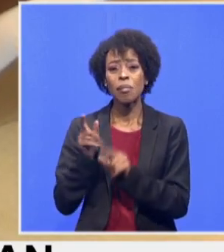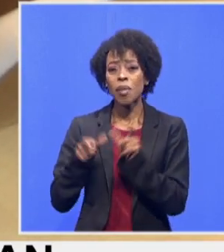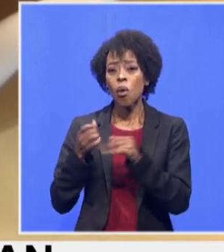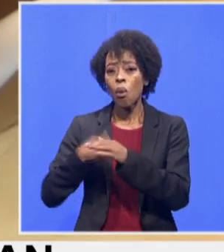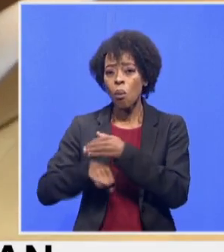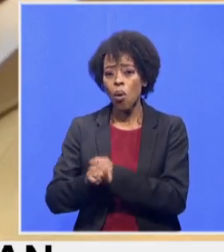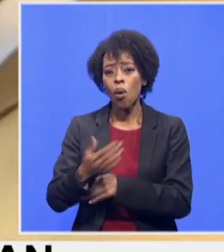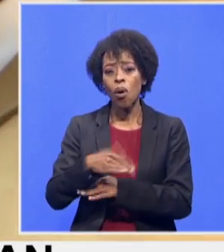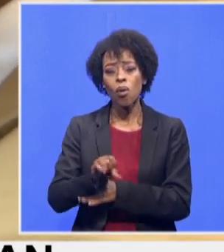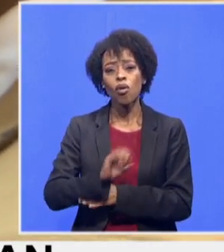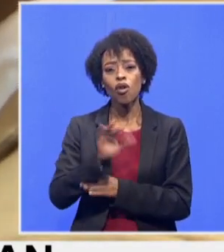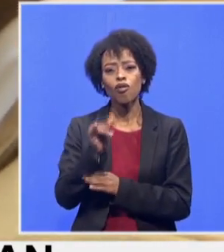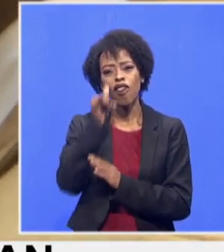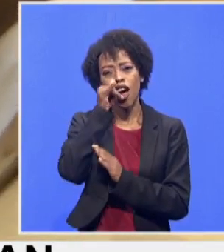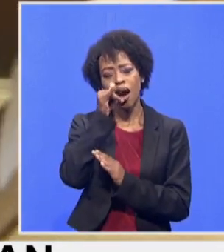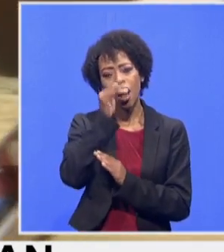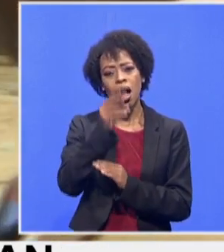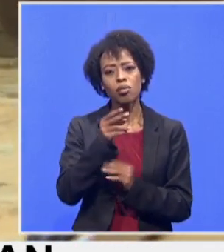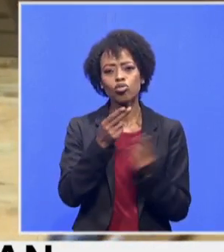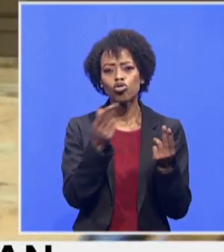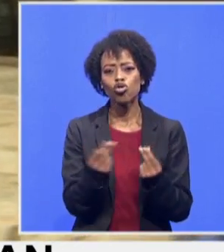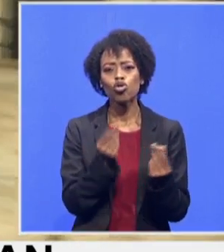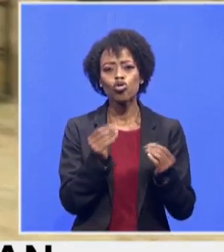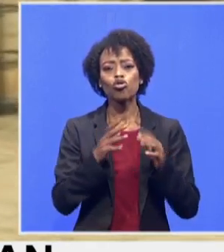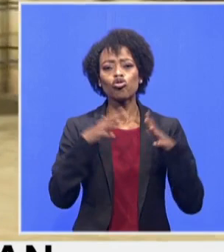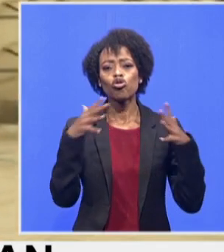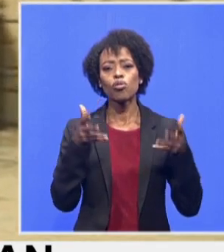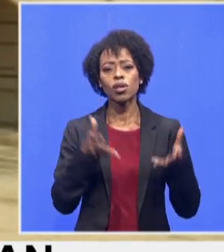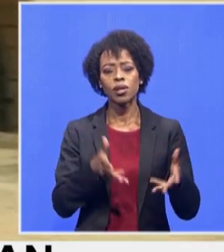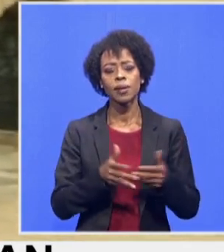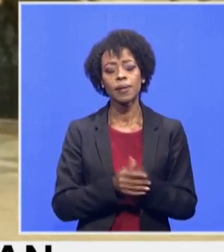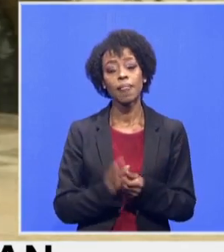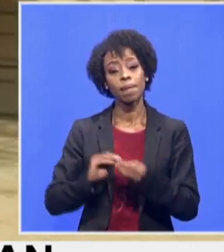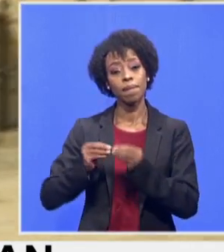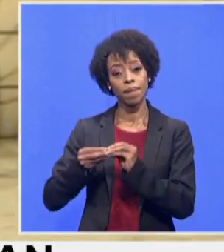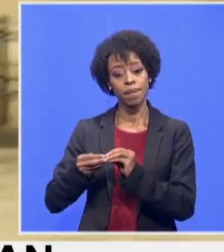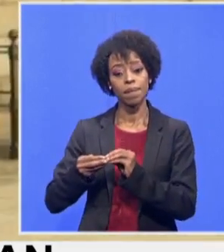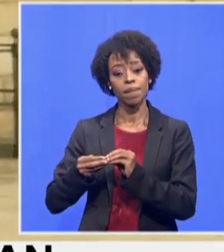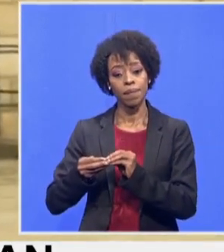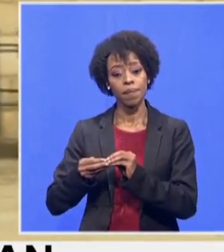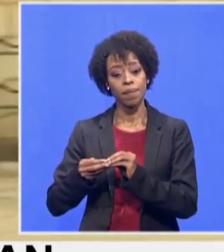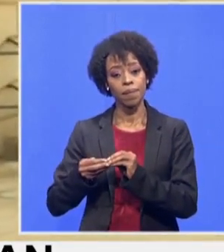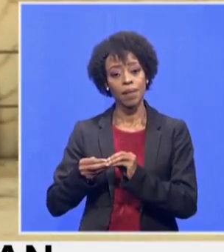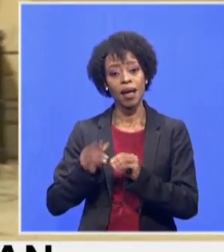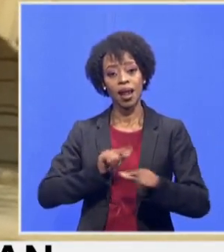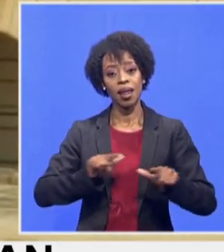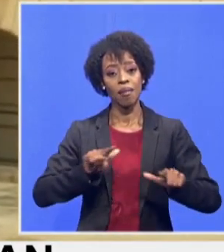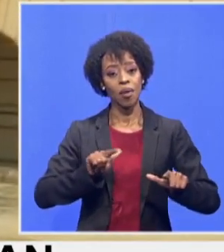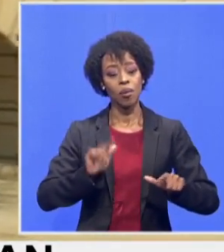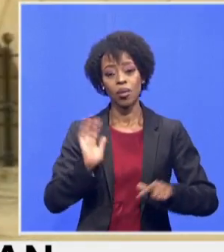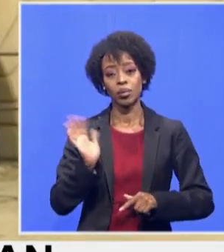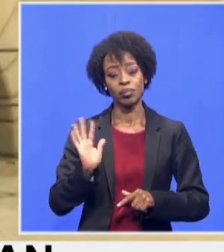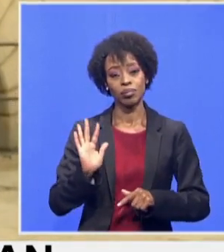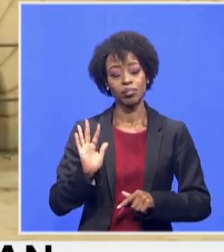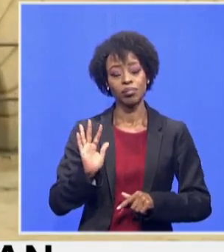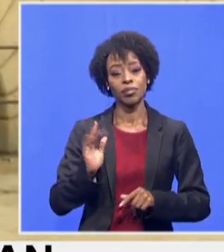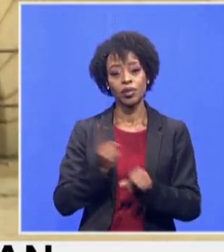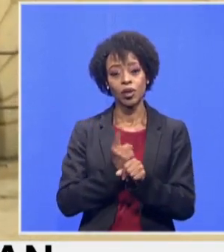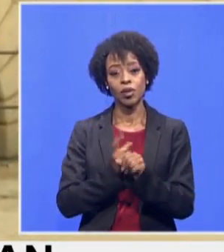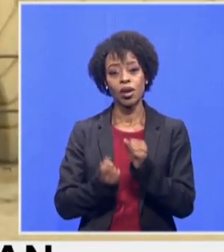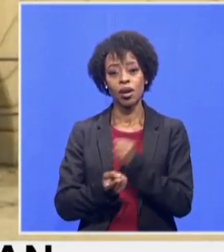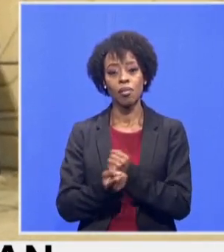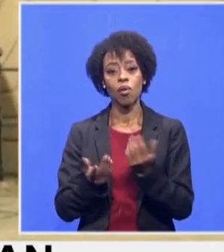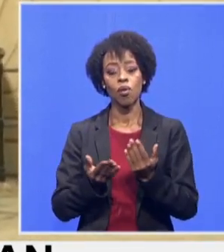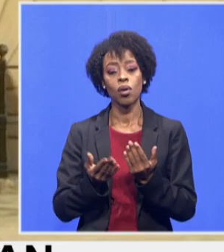then go about resolving those particular cases? Well, let me correct. They've never been in Limpopo. They've always been in